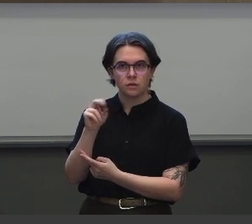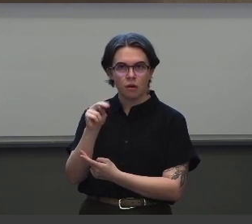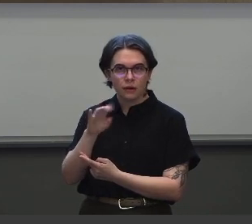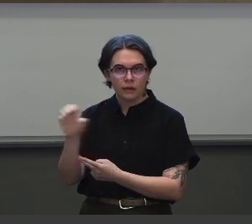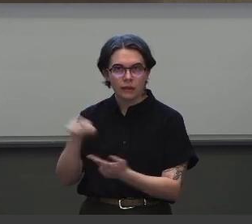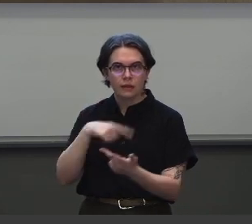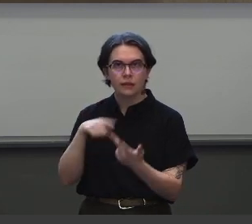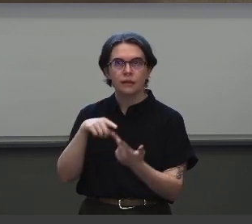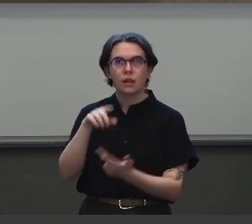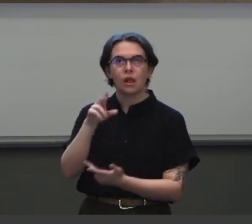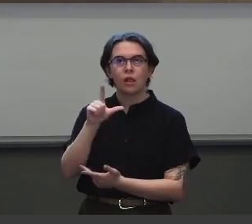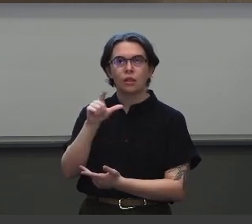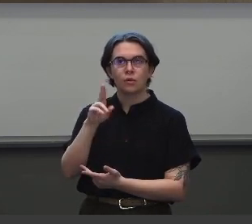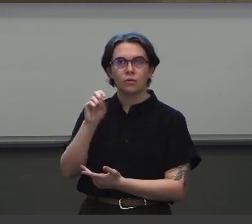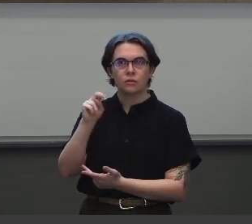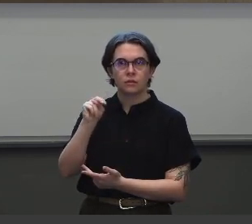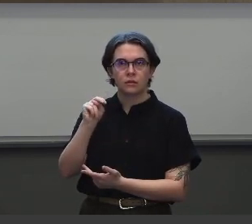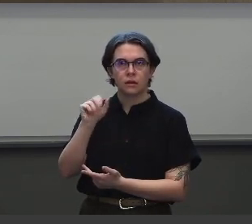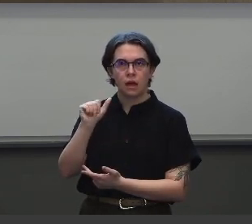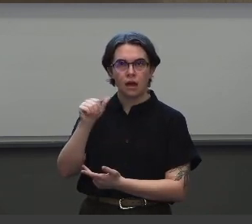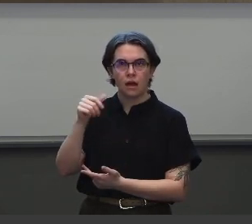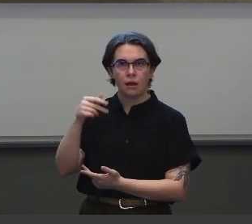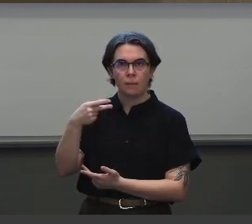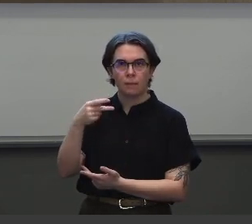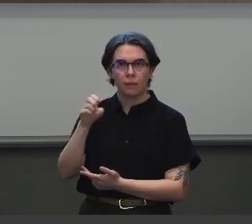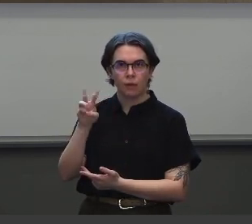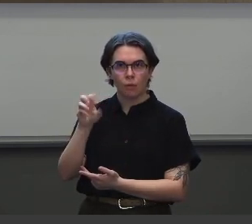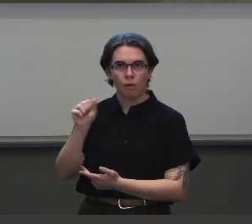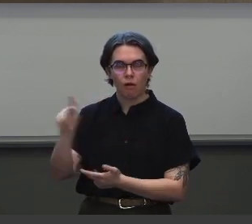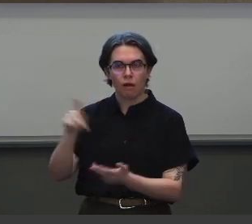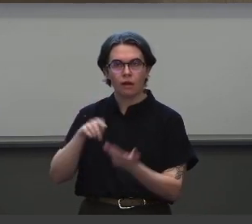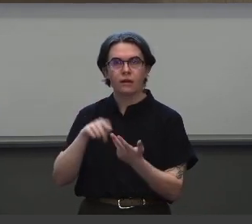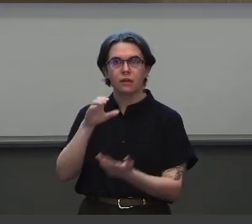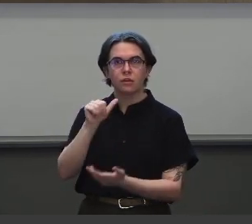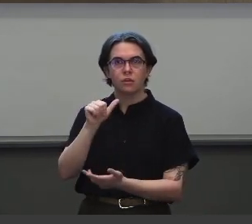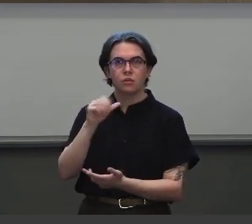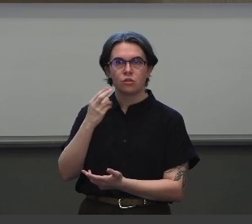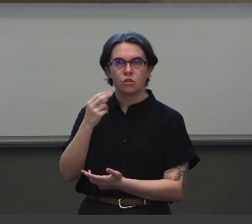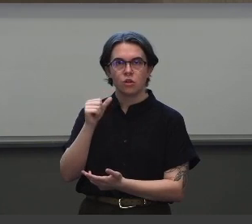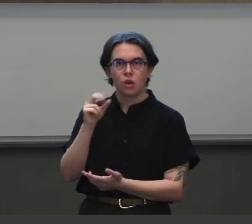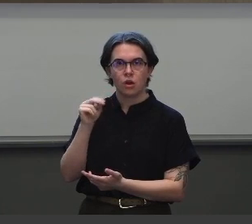was prepared and much of this research was conducted.